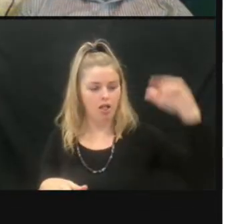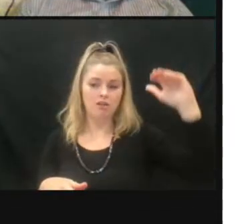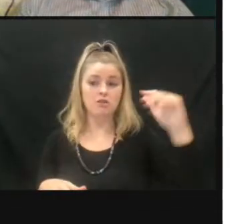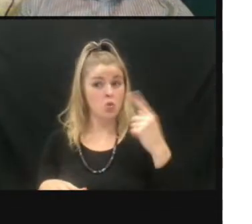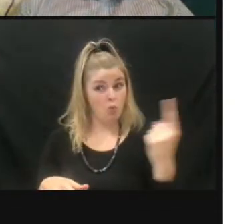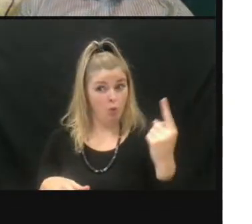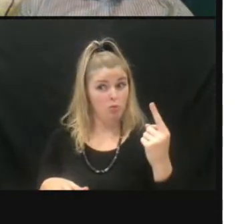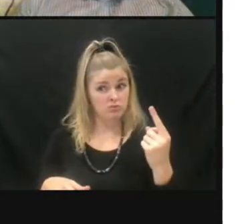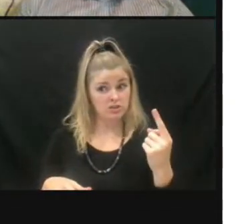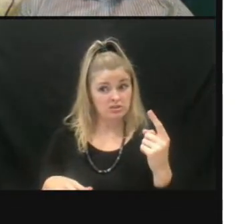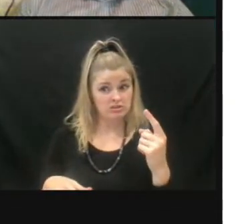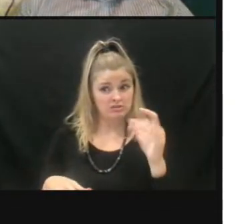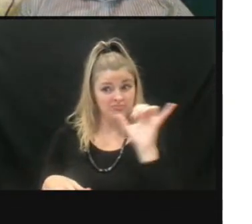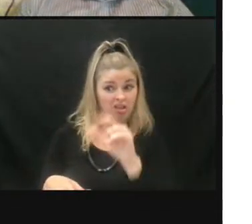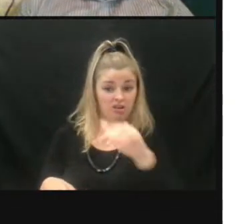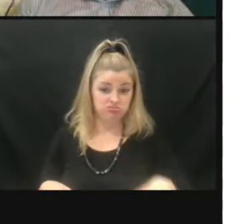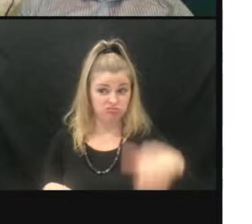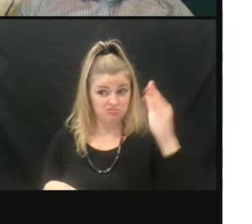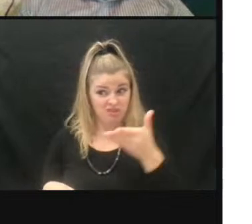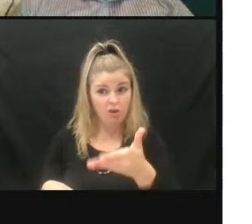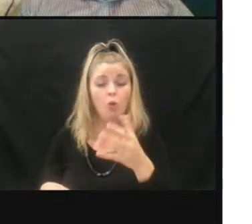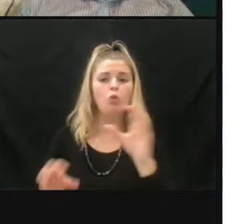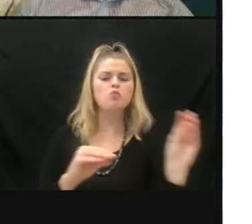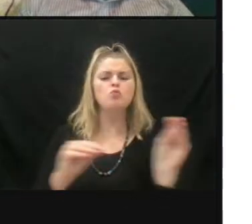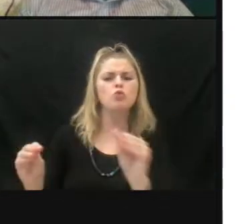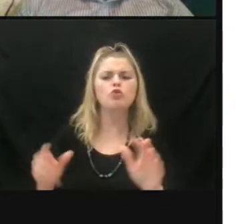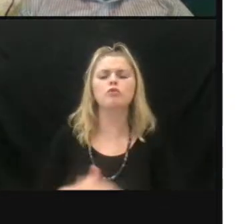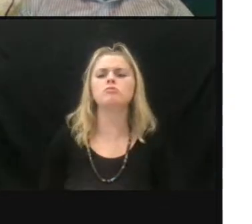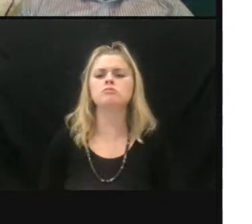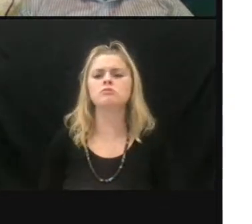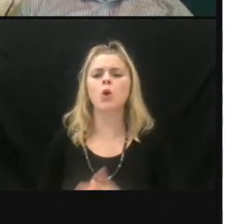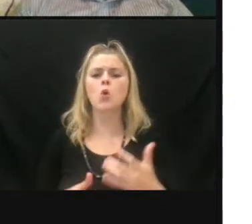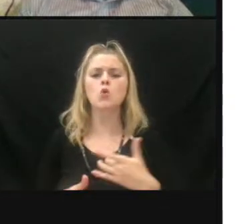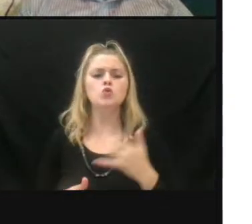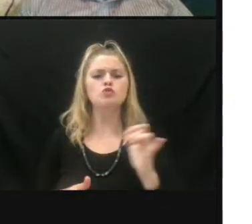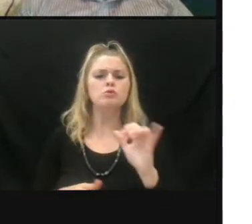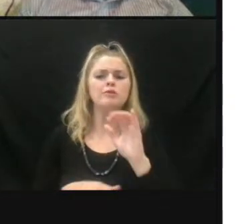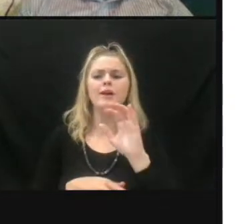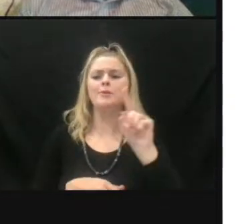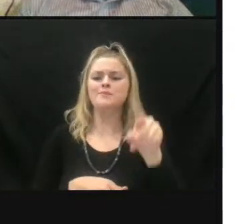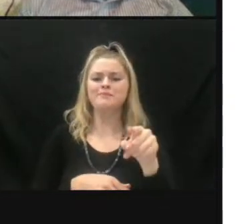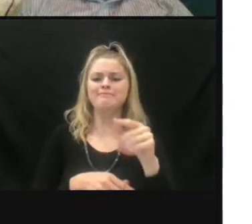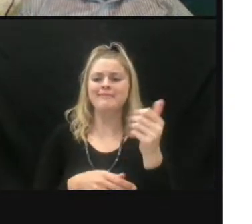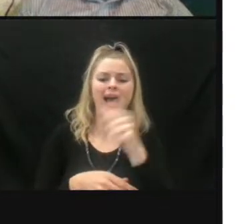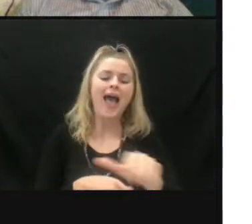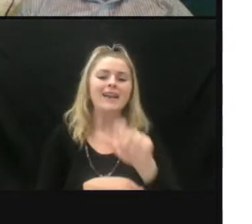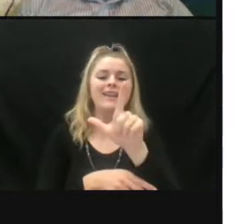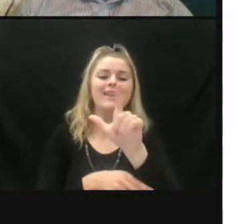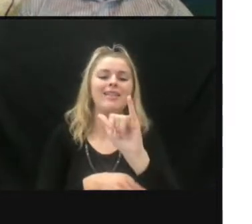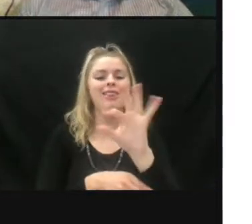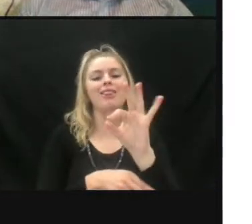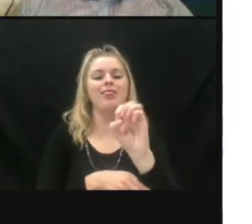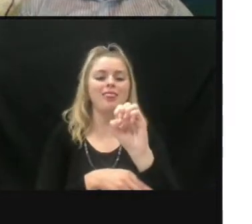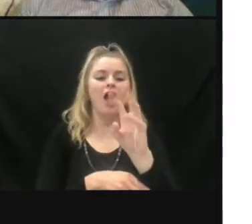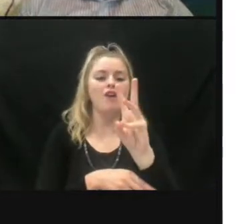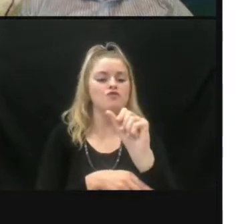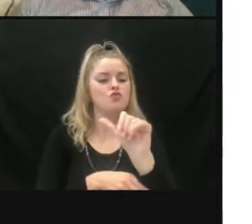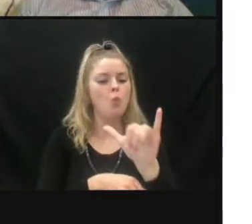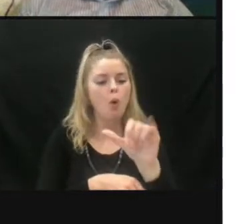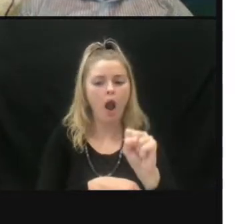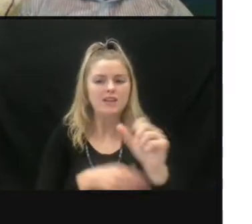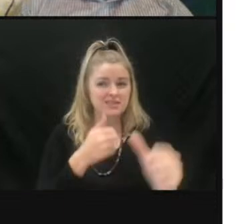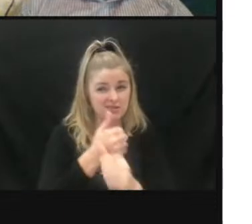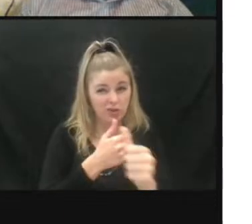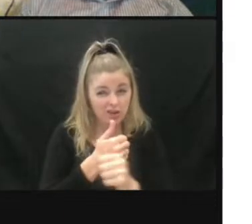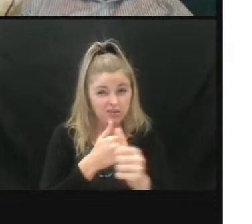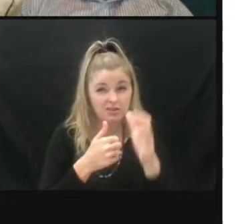homelands? Are there any lifeways that you feel are threatened? What are they, and how would you like them preserved? What traditions do you